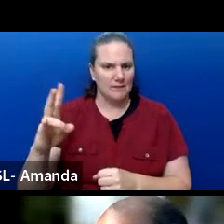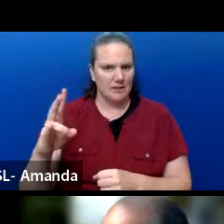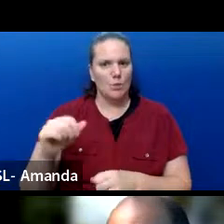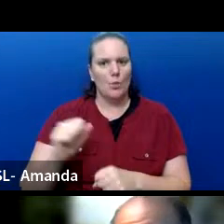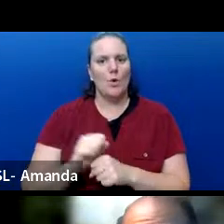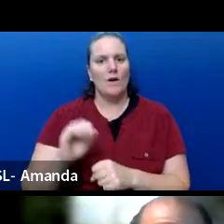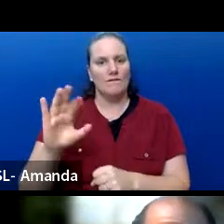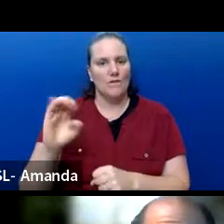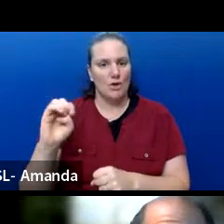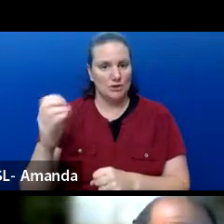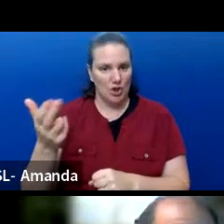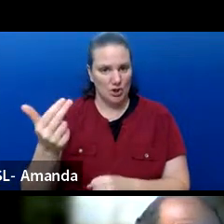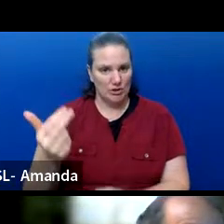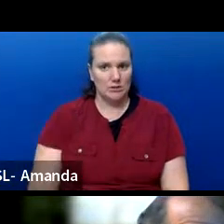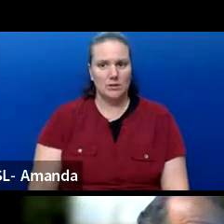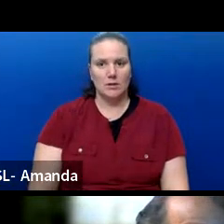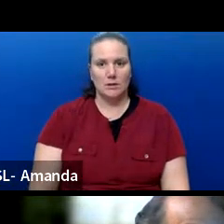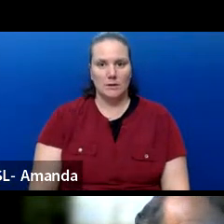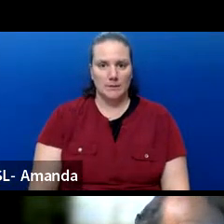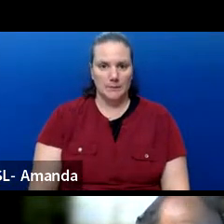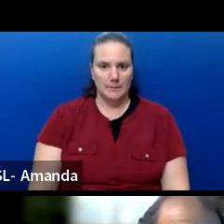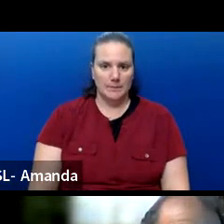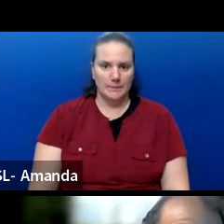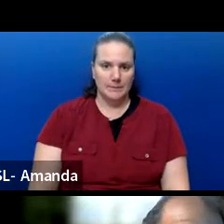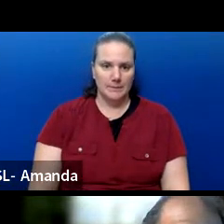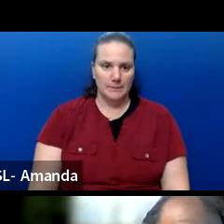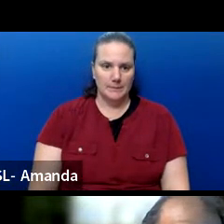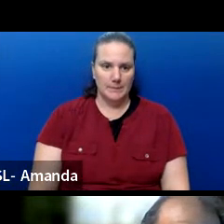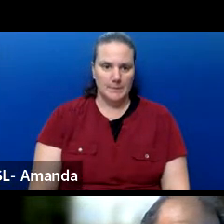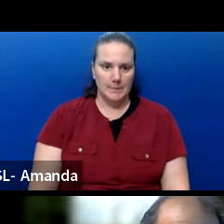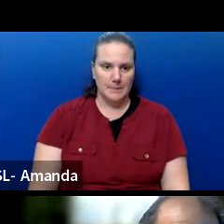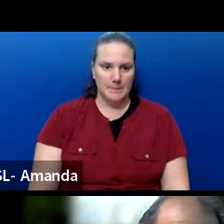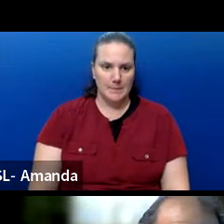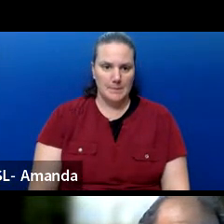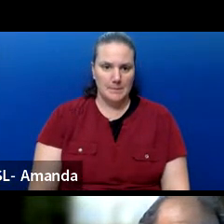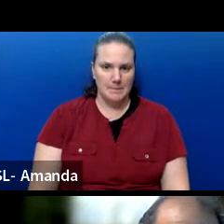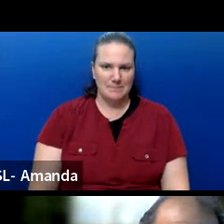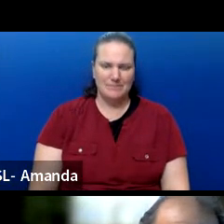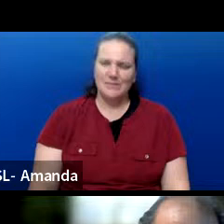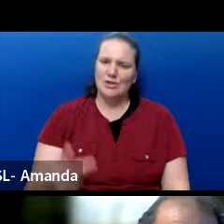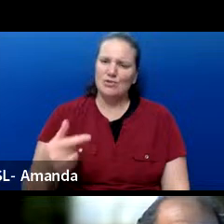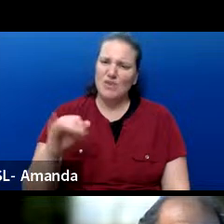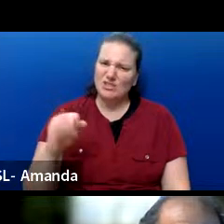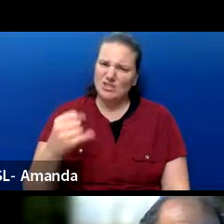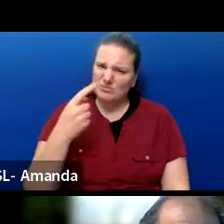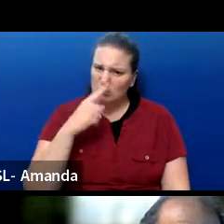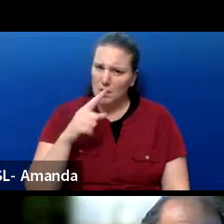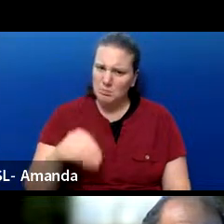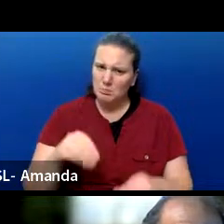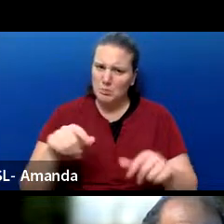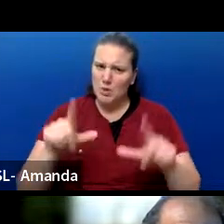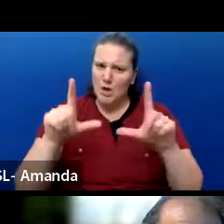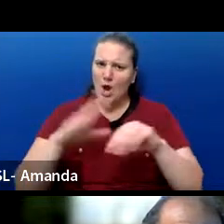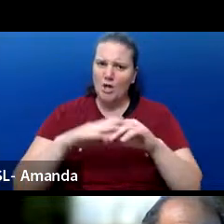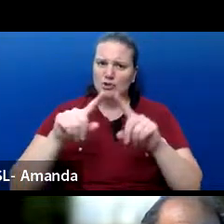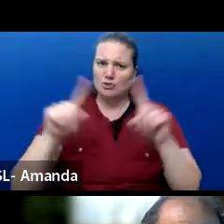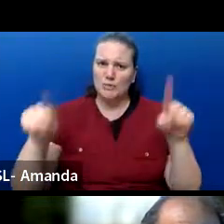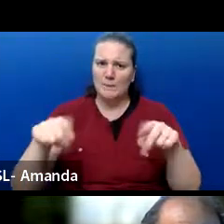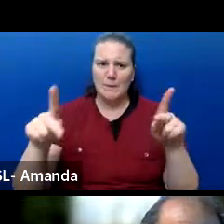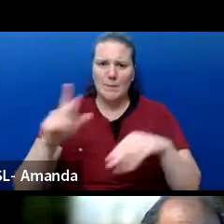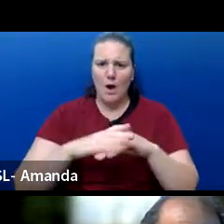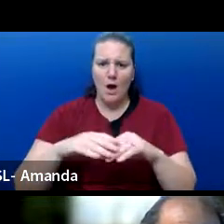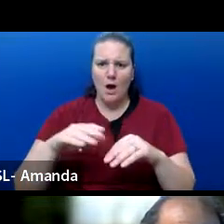13. Okay. Tom, does that talk if we could put that on the screen for folks who are remote.